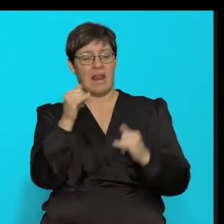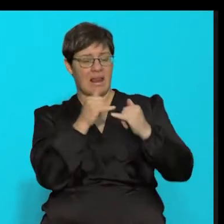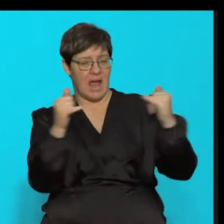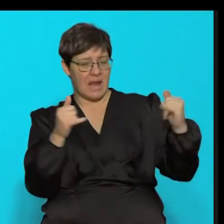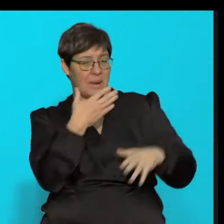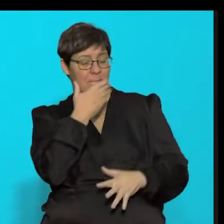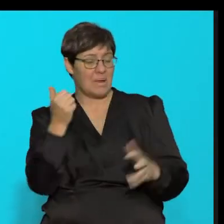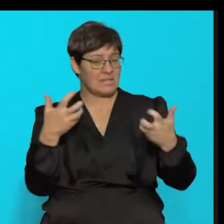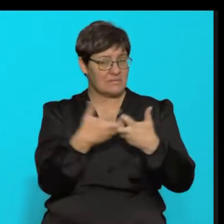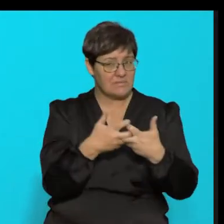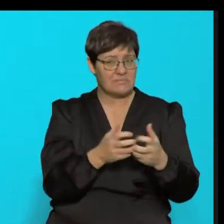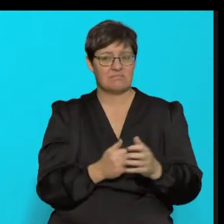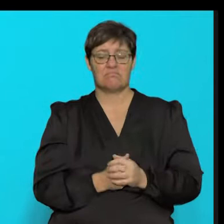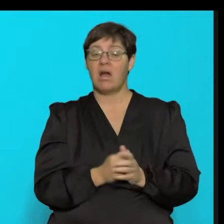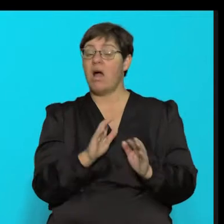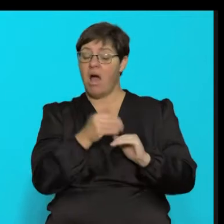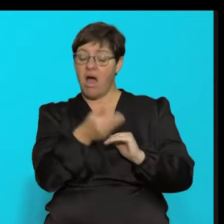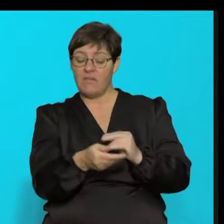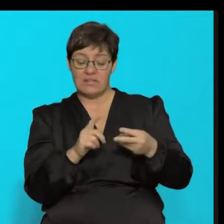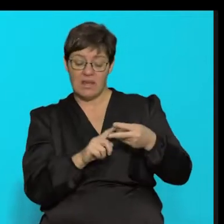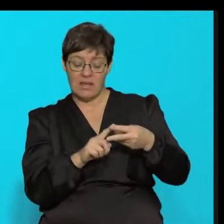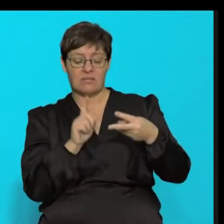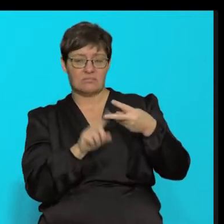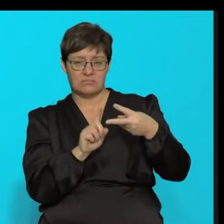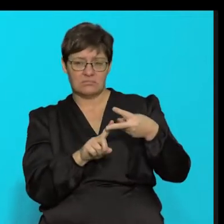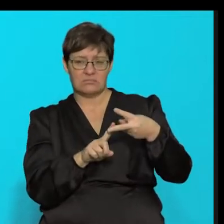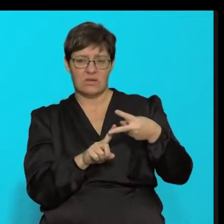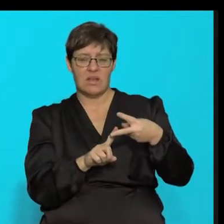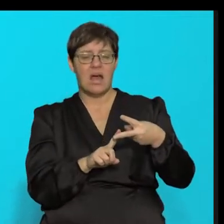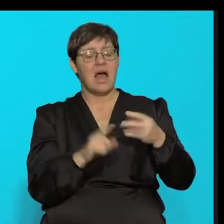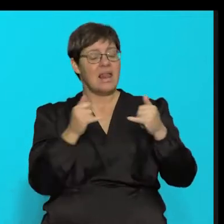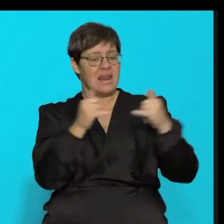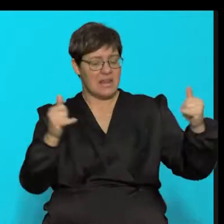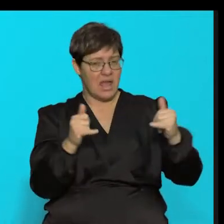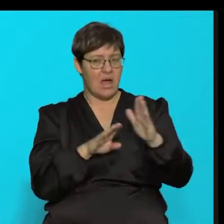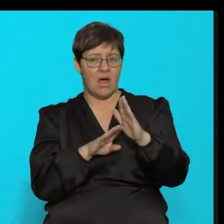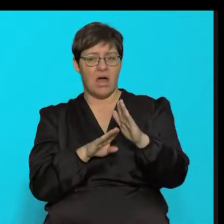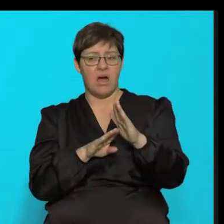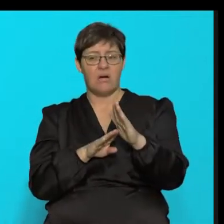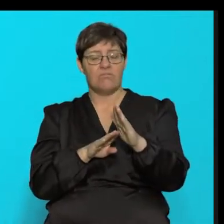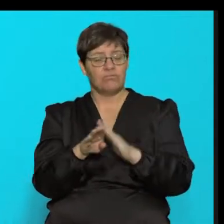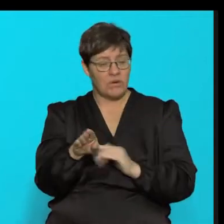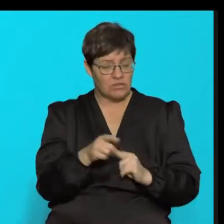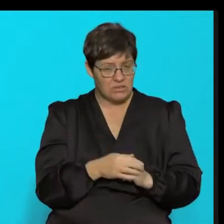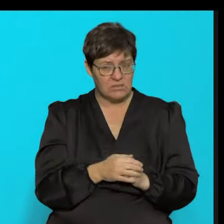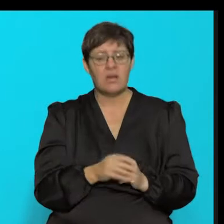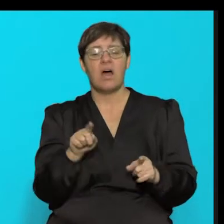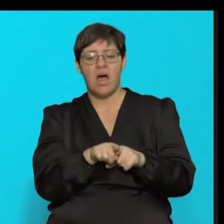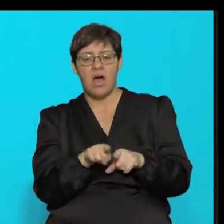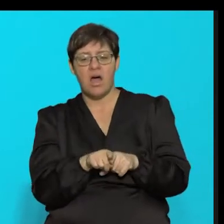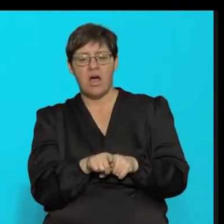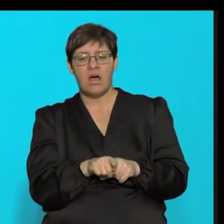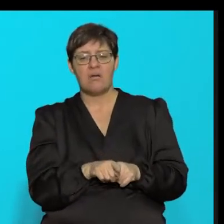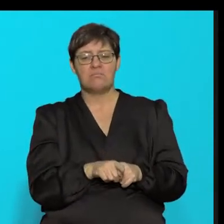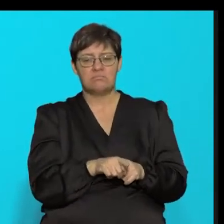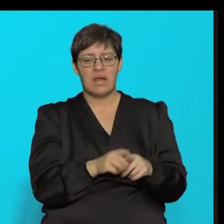of best fit. After the line of best fit, we'll look at linear regression from there, and